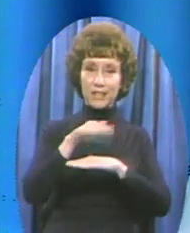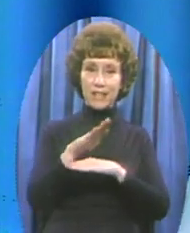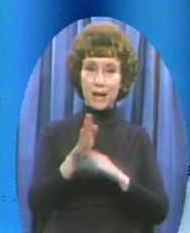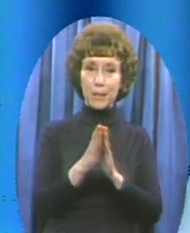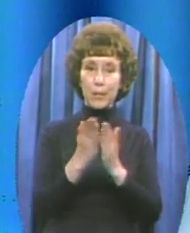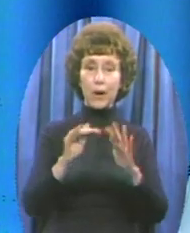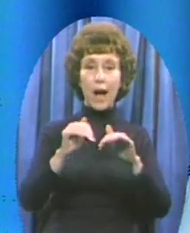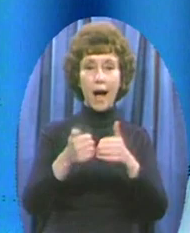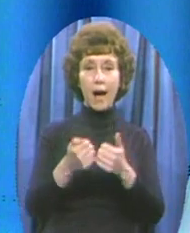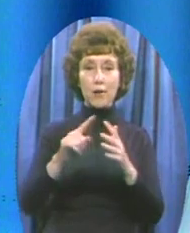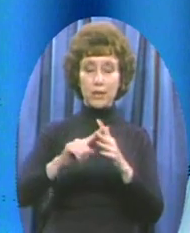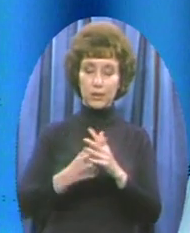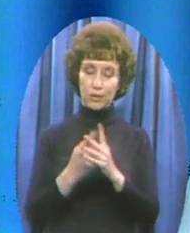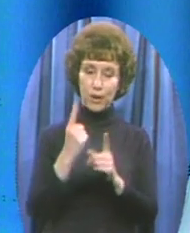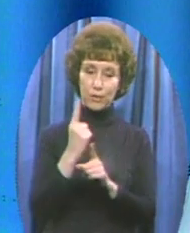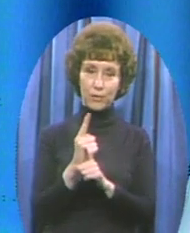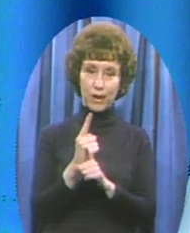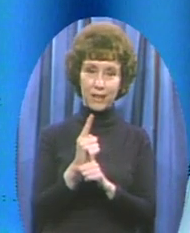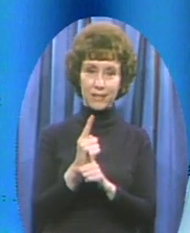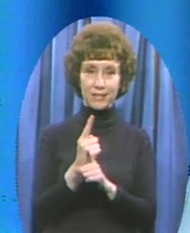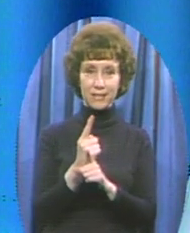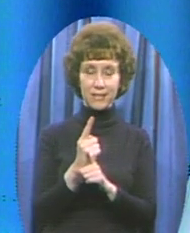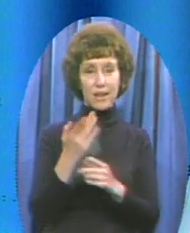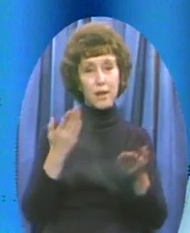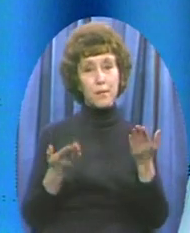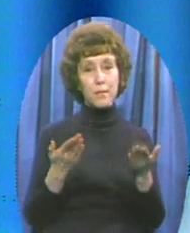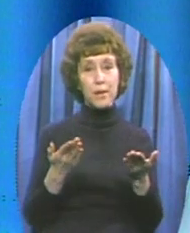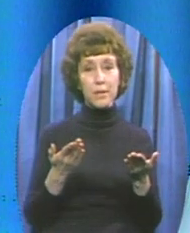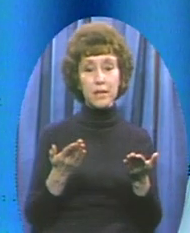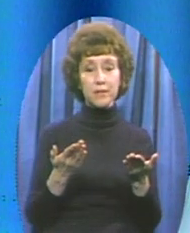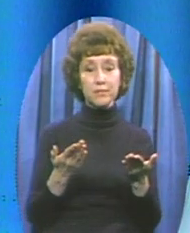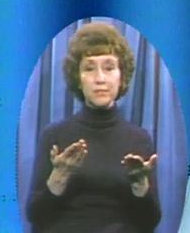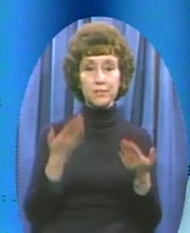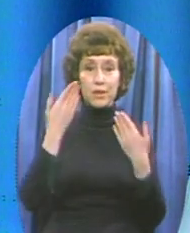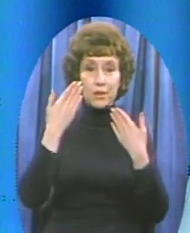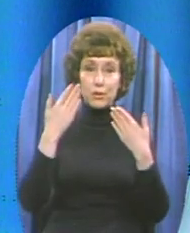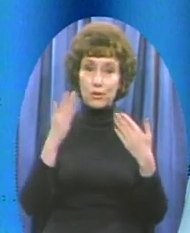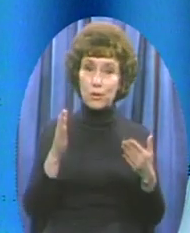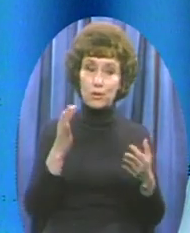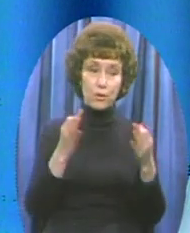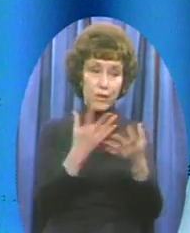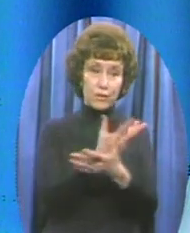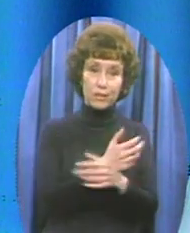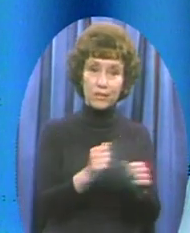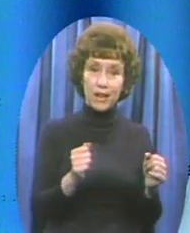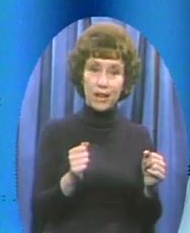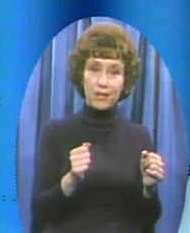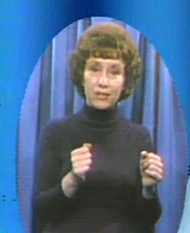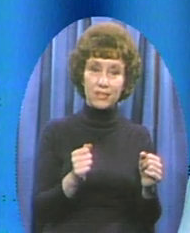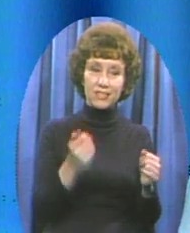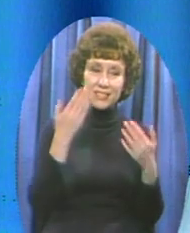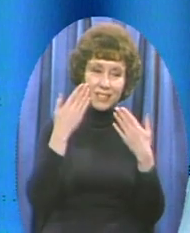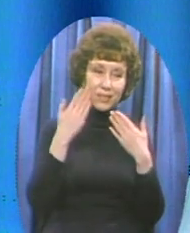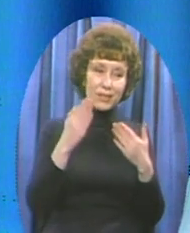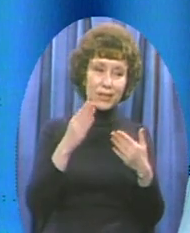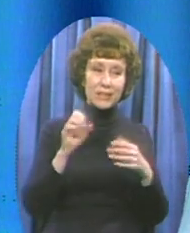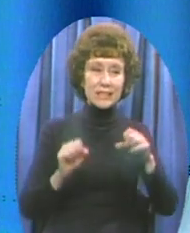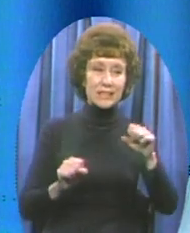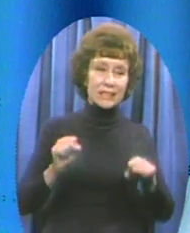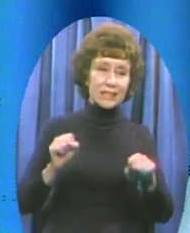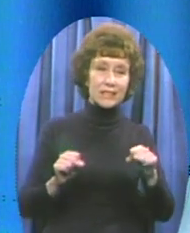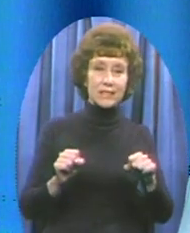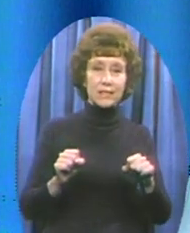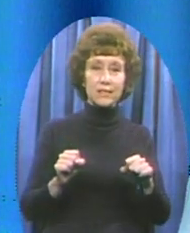are not sure you're saved and you want one of my pastors to call you, J.O. Grooms or one of the soul winning pastors will call you at our expense and